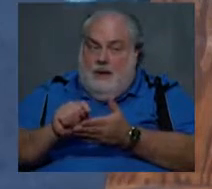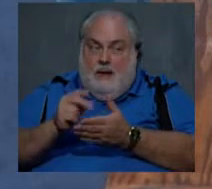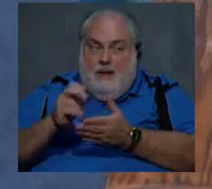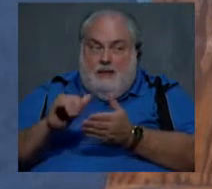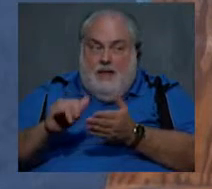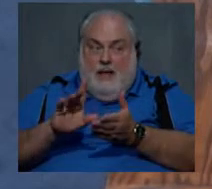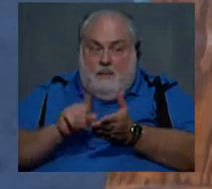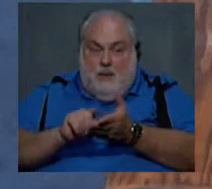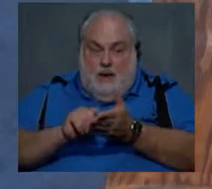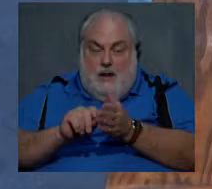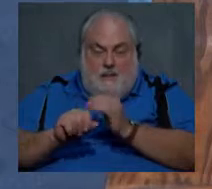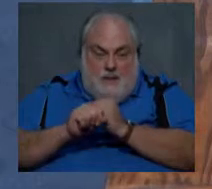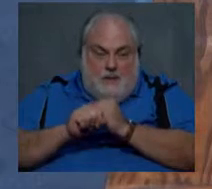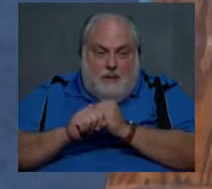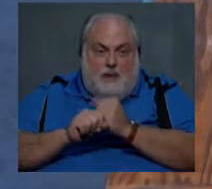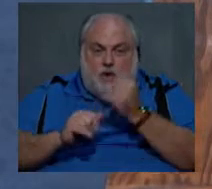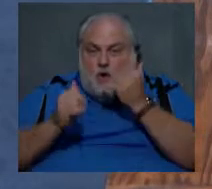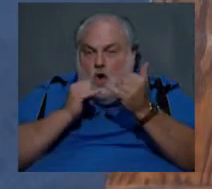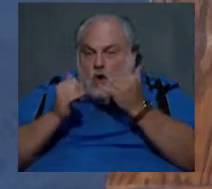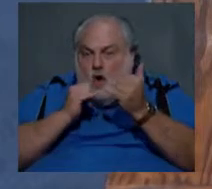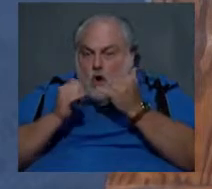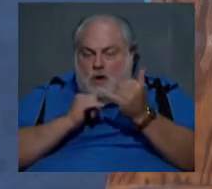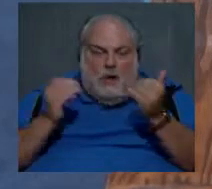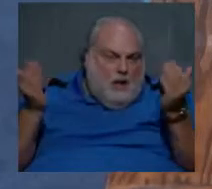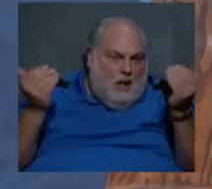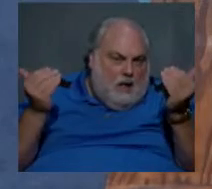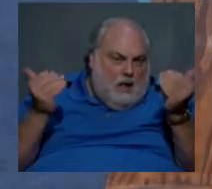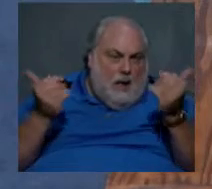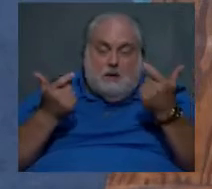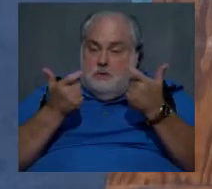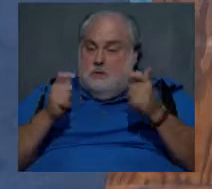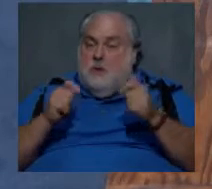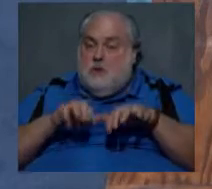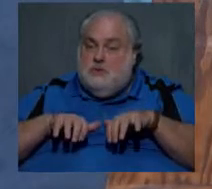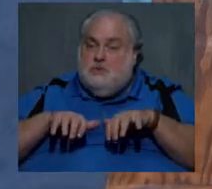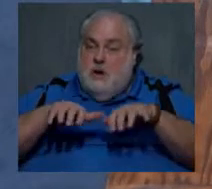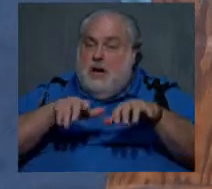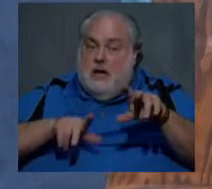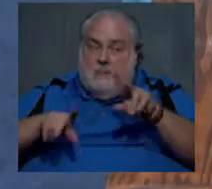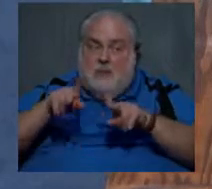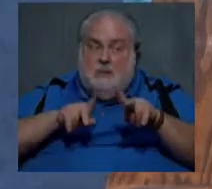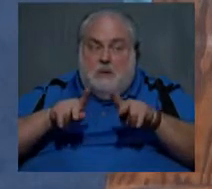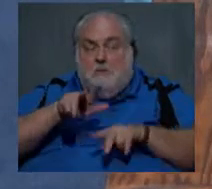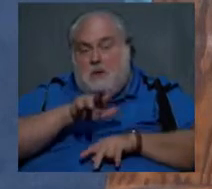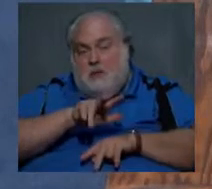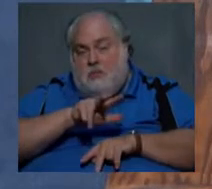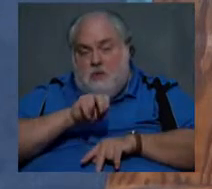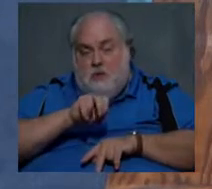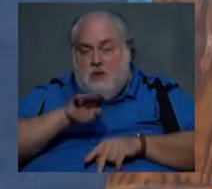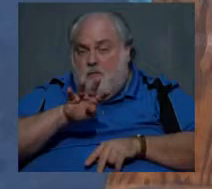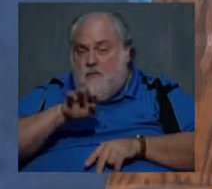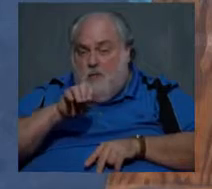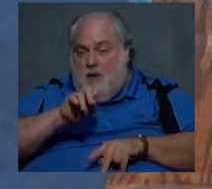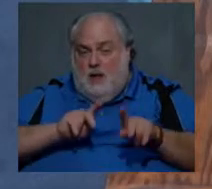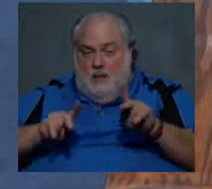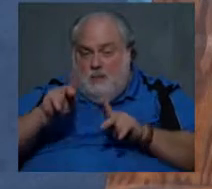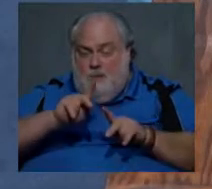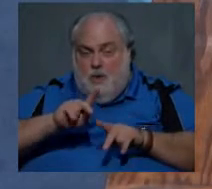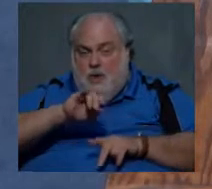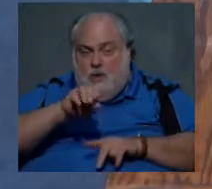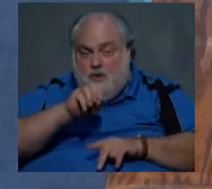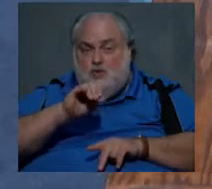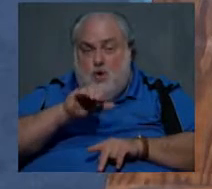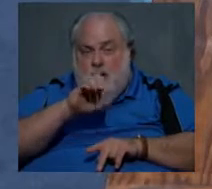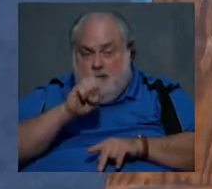flyers out, got on the telephone and called people to come to the meeting. We had a large crowd, somewhere between 30 and 40 people. Doris Wright